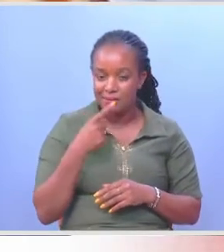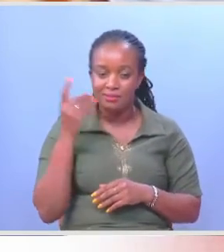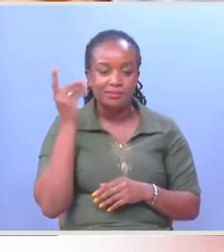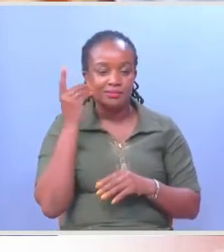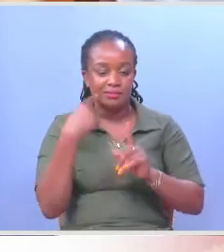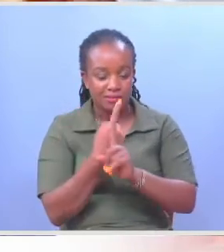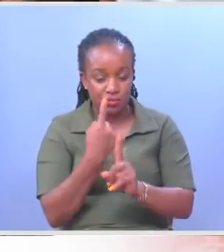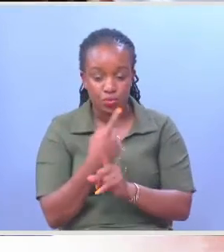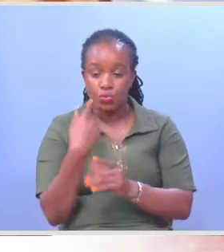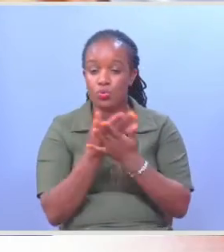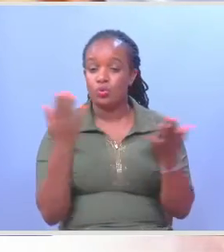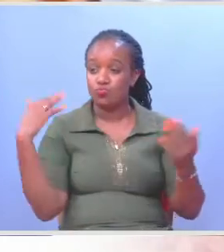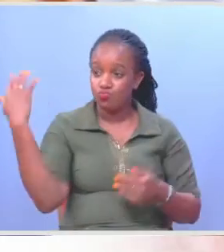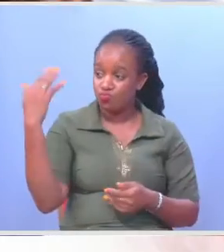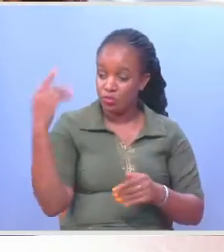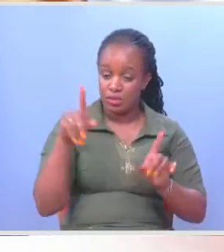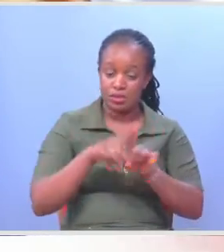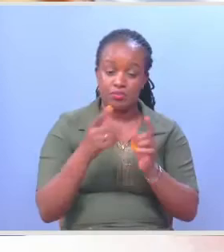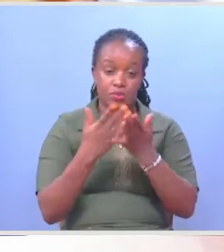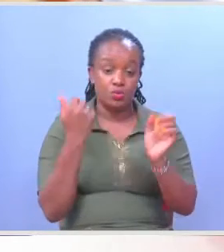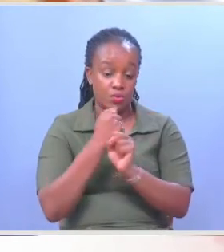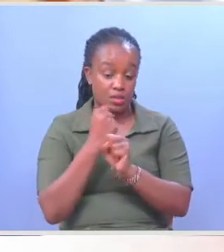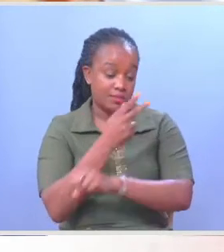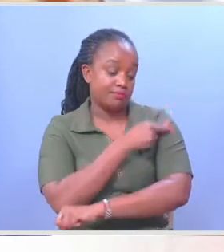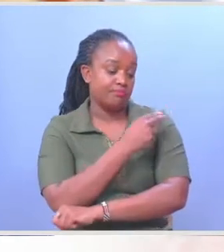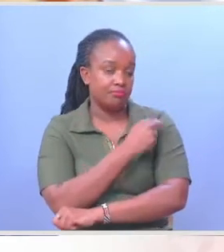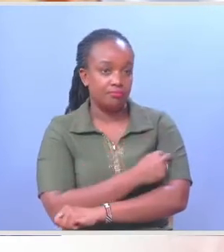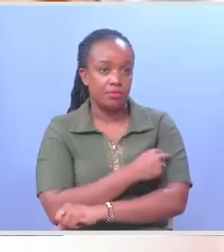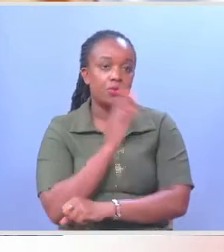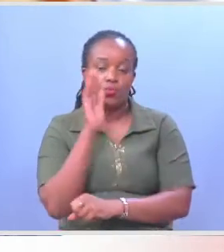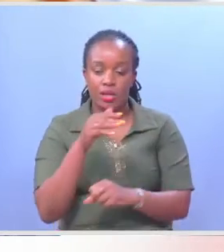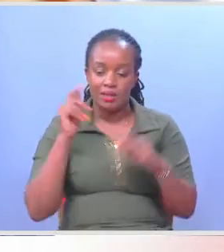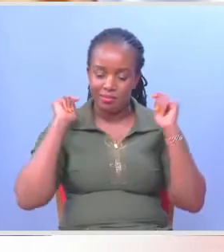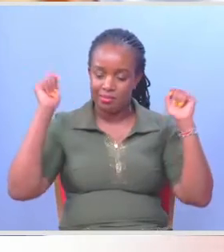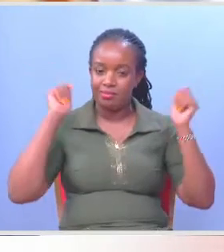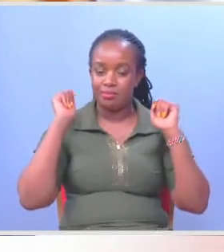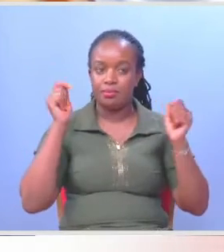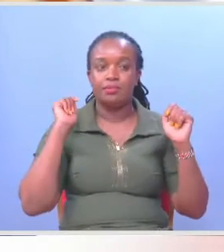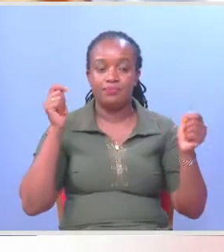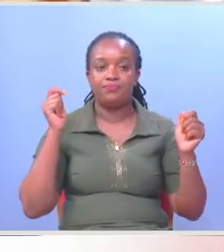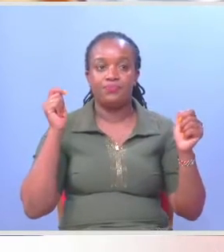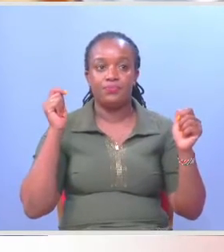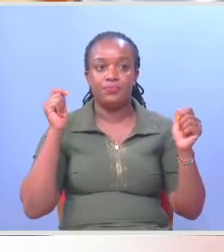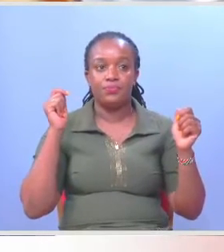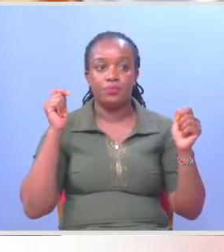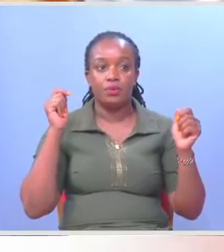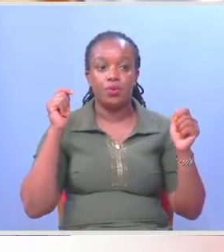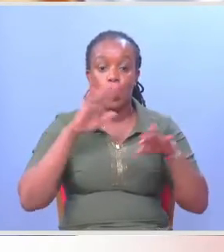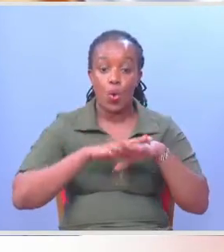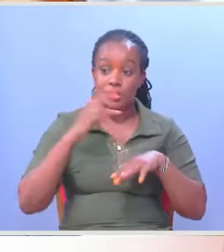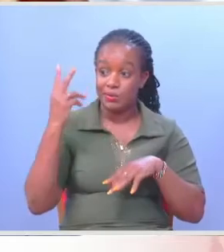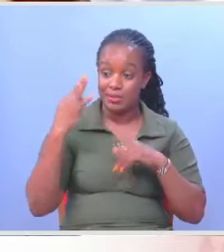who are lecturing and those working in the facilities, will proceed for an industrial action for a strike on